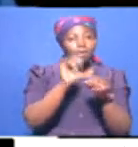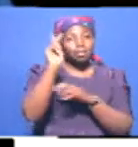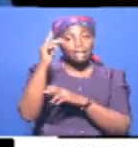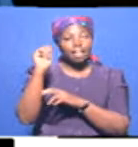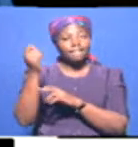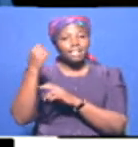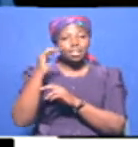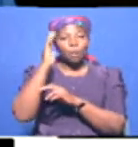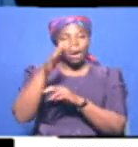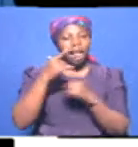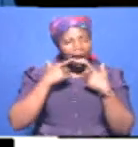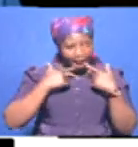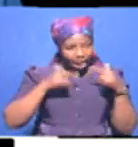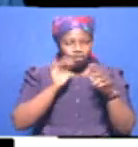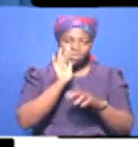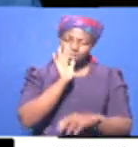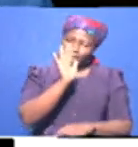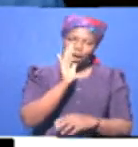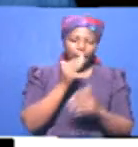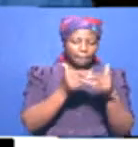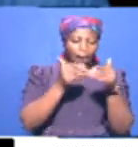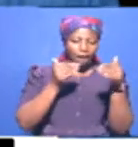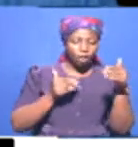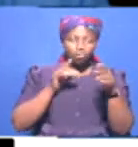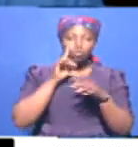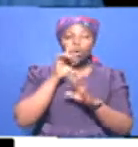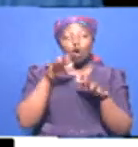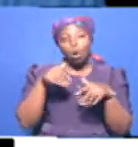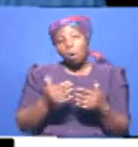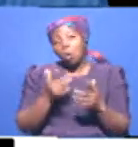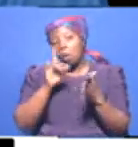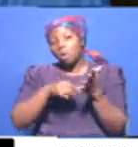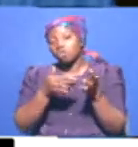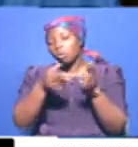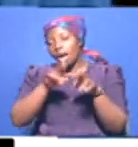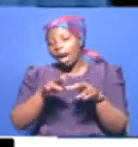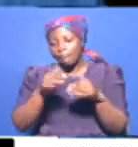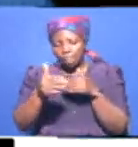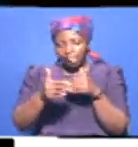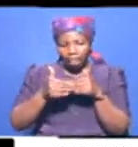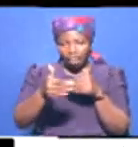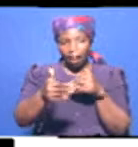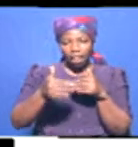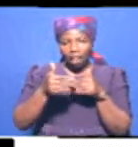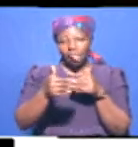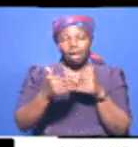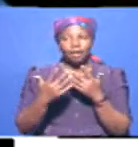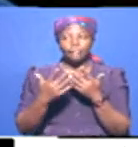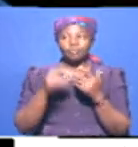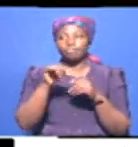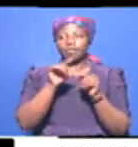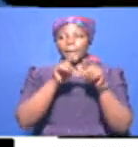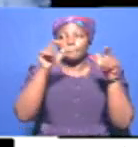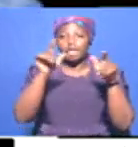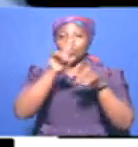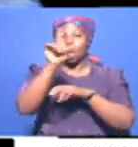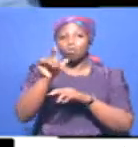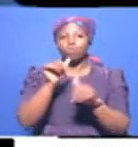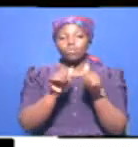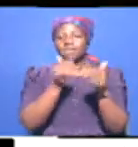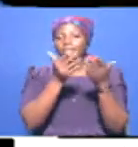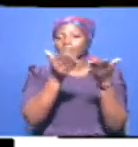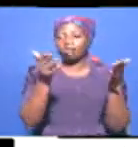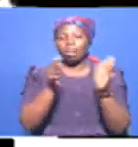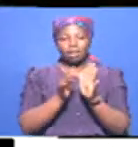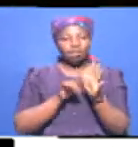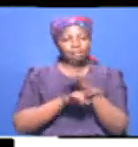before tomorrow, or what will happen in between? And that's a big question that is ringing in the minds